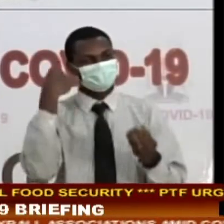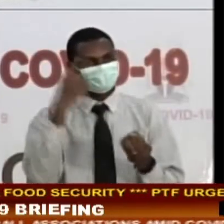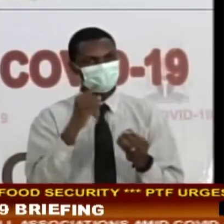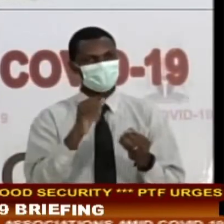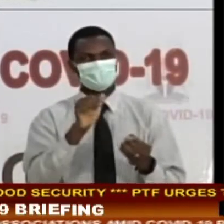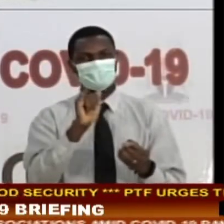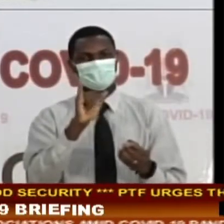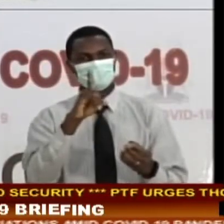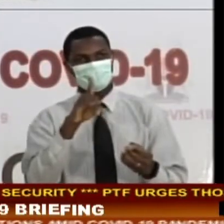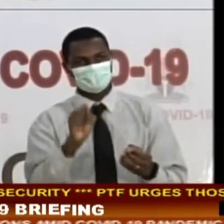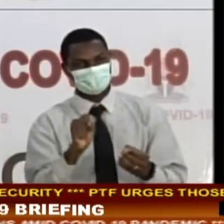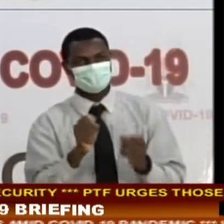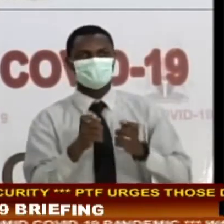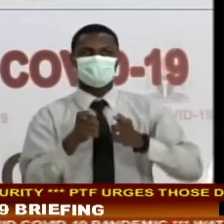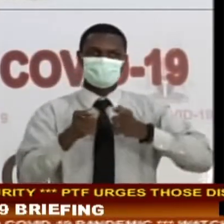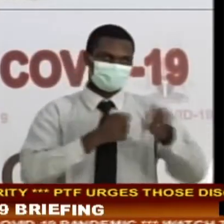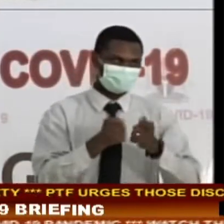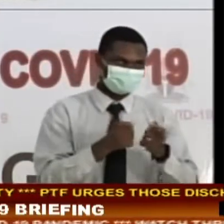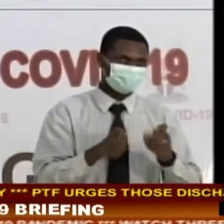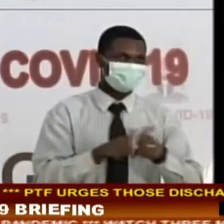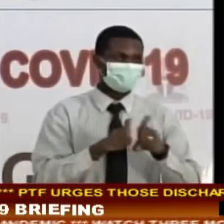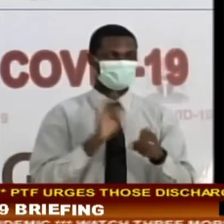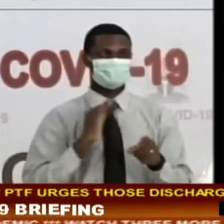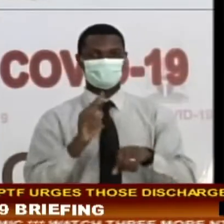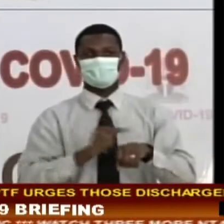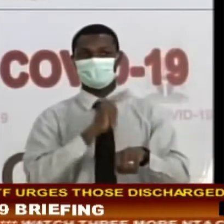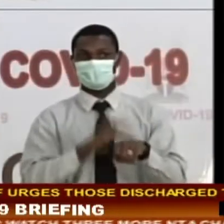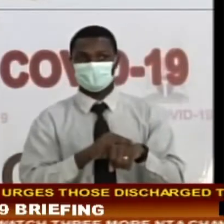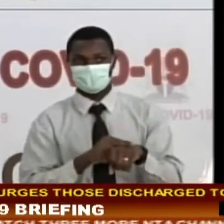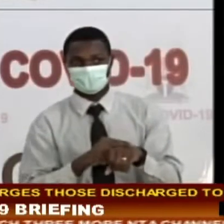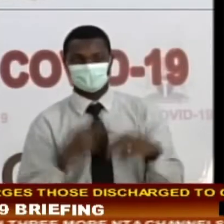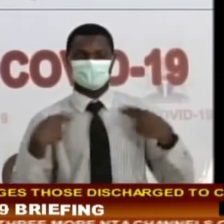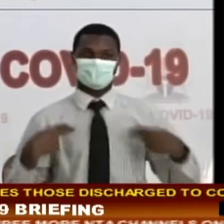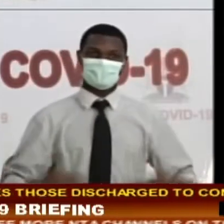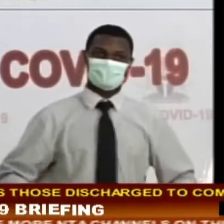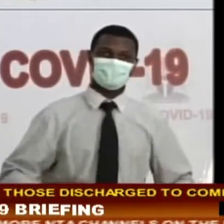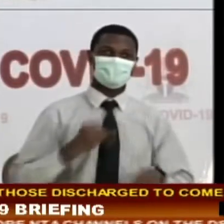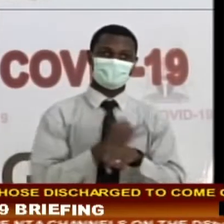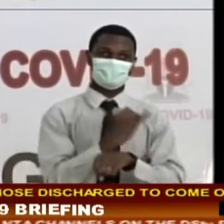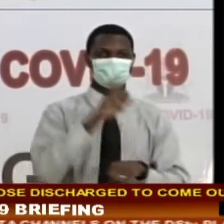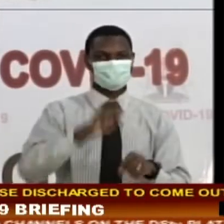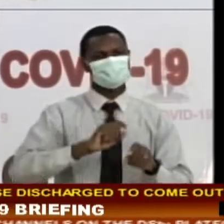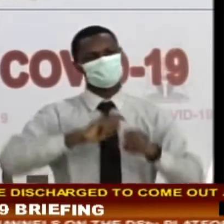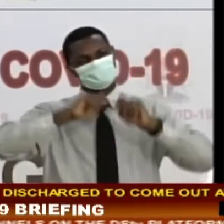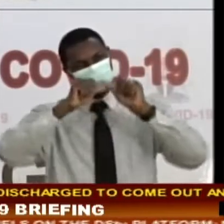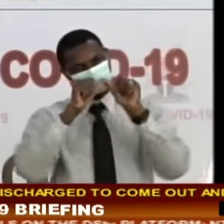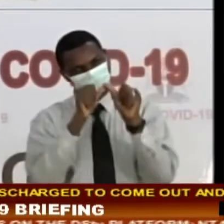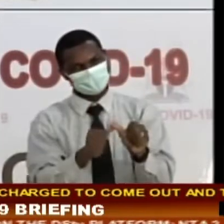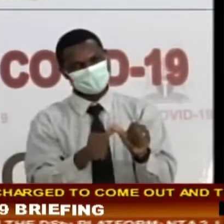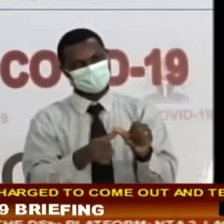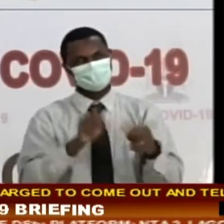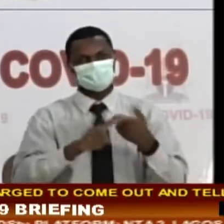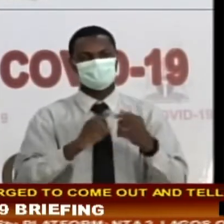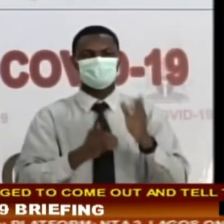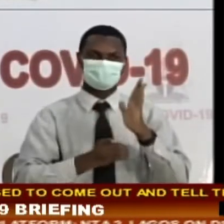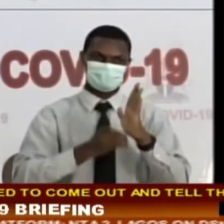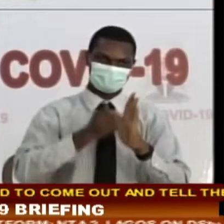our fragile national health insurance system needs to continue evolving so all those bits and pieces across the health